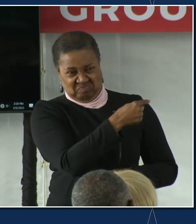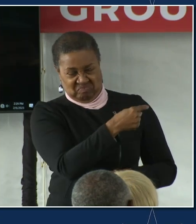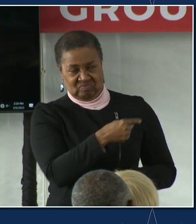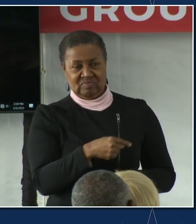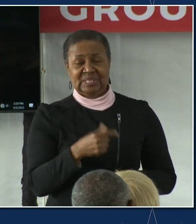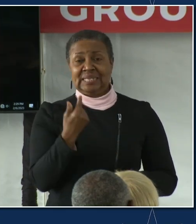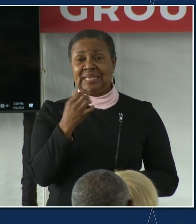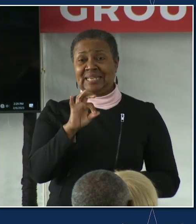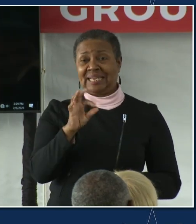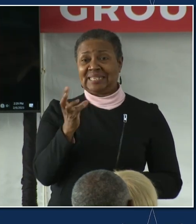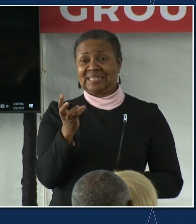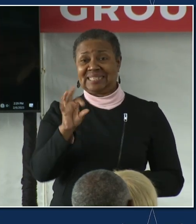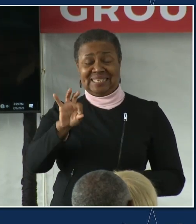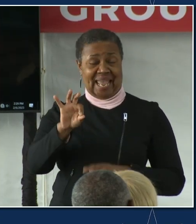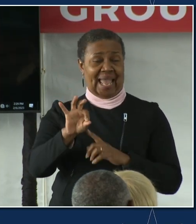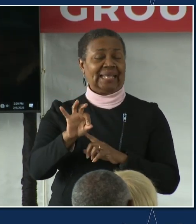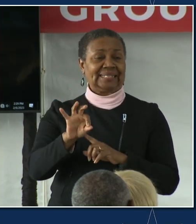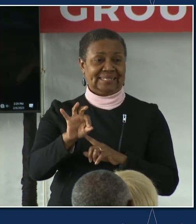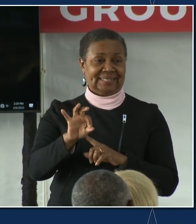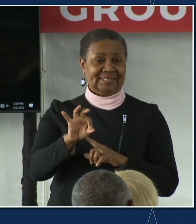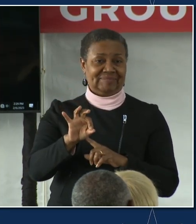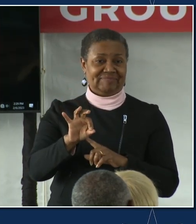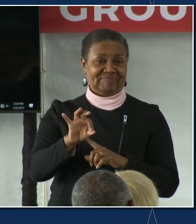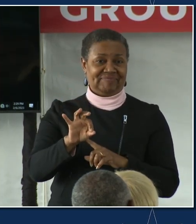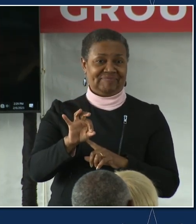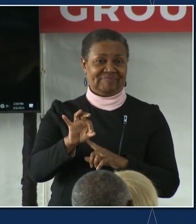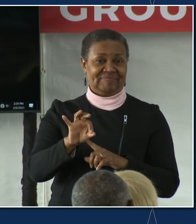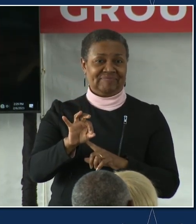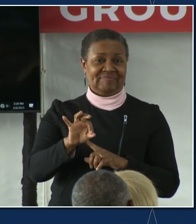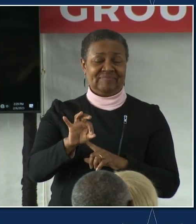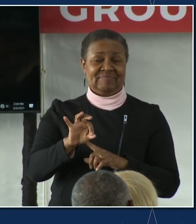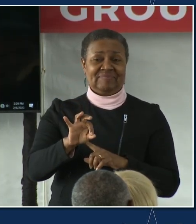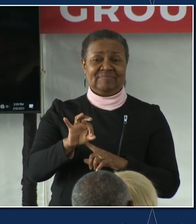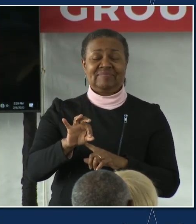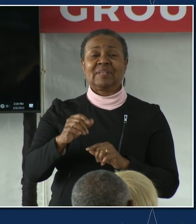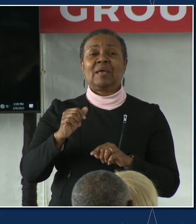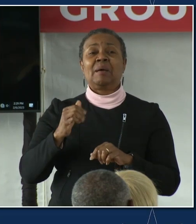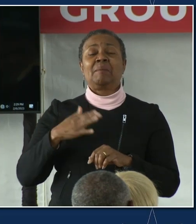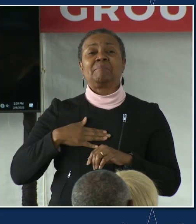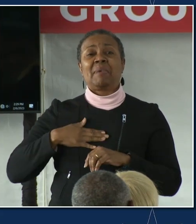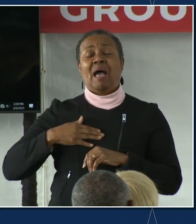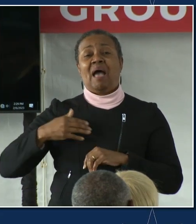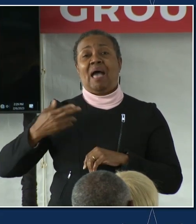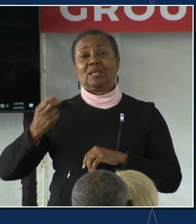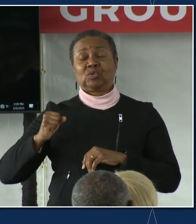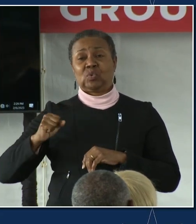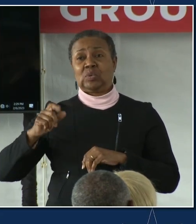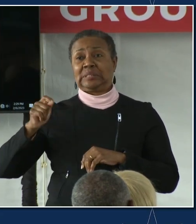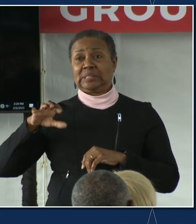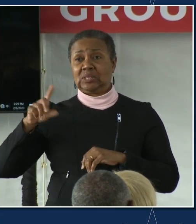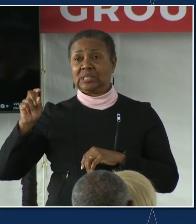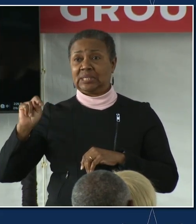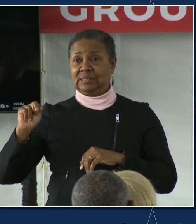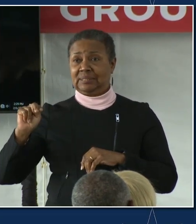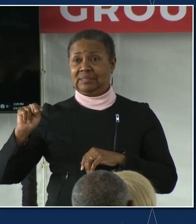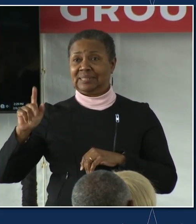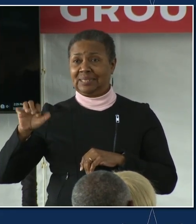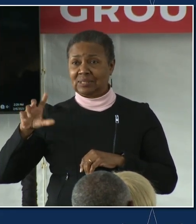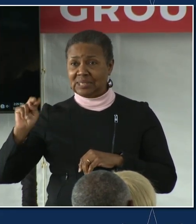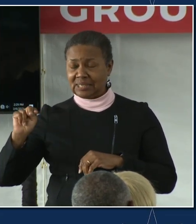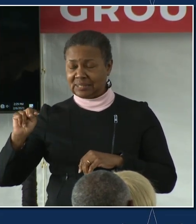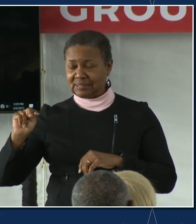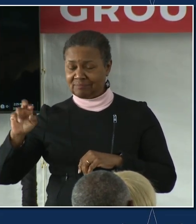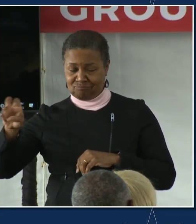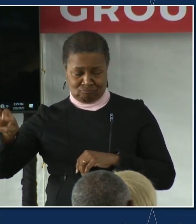in 1969. And I transferred from Tilden Tech in Englewood to